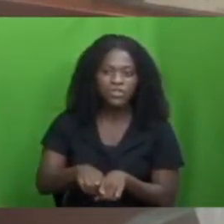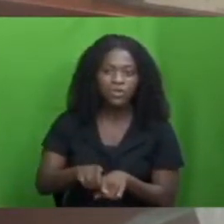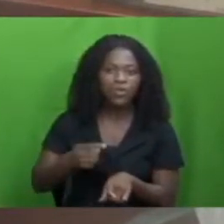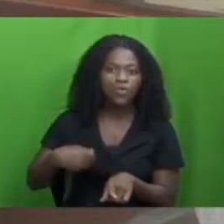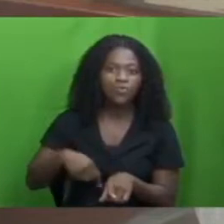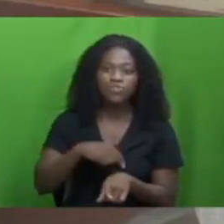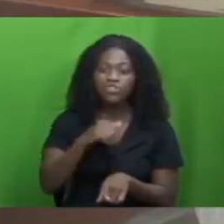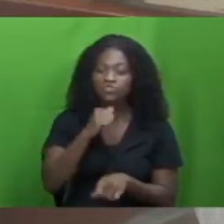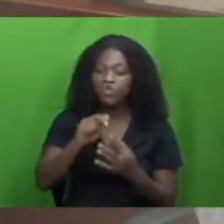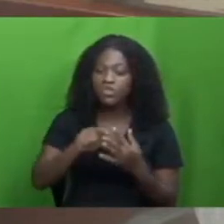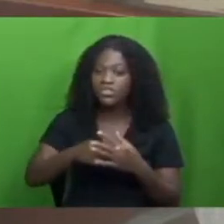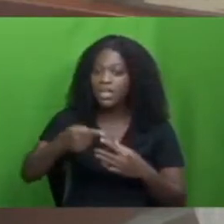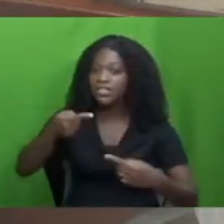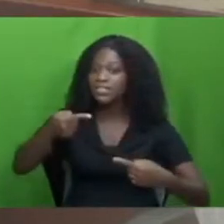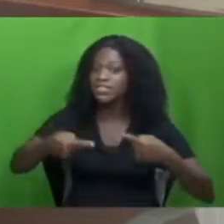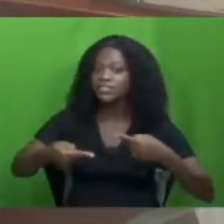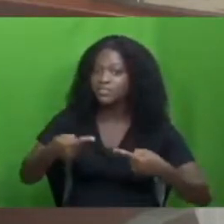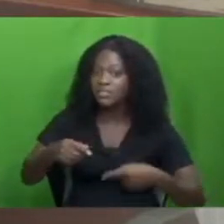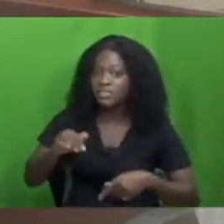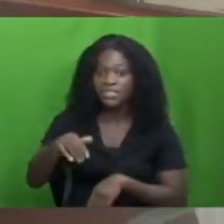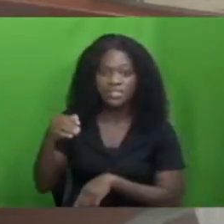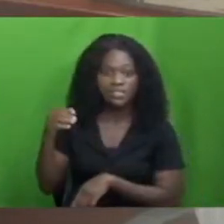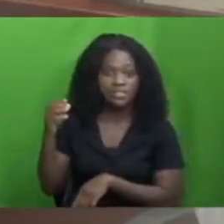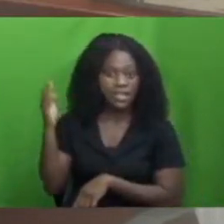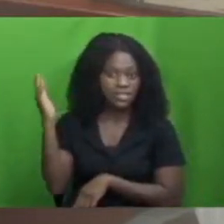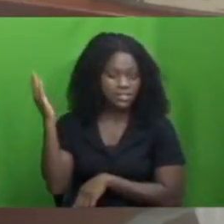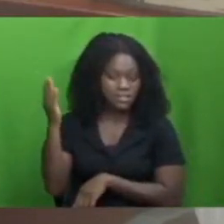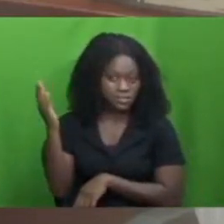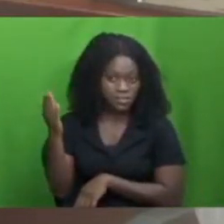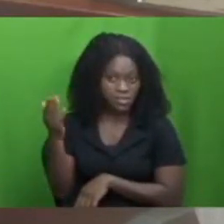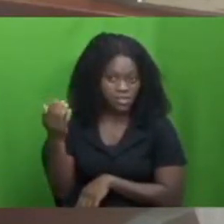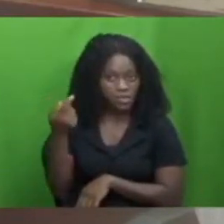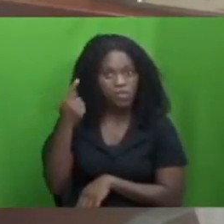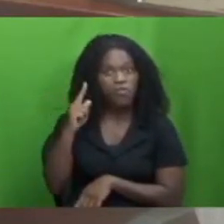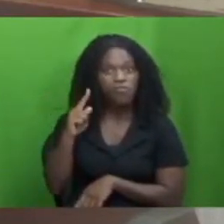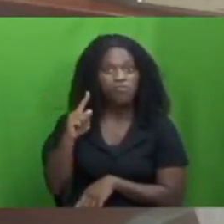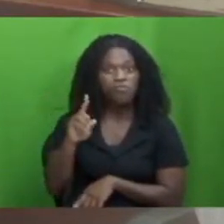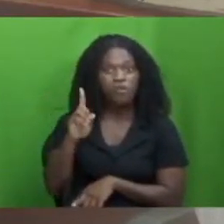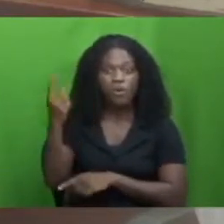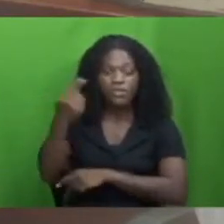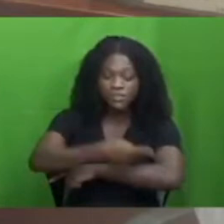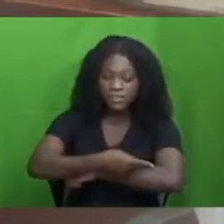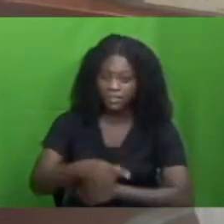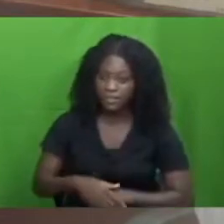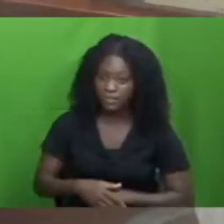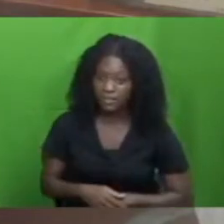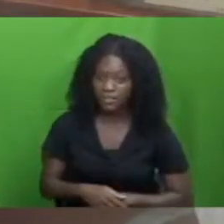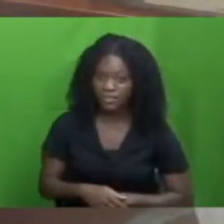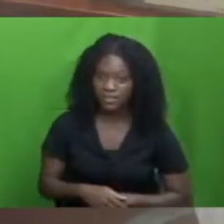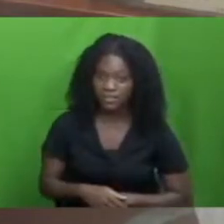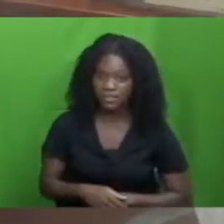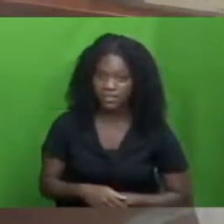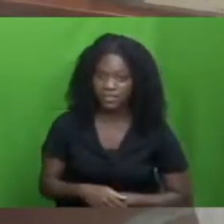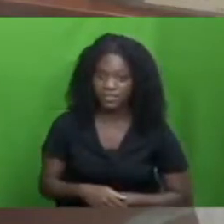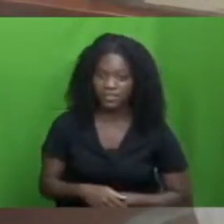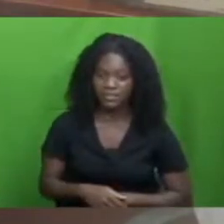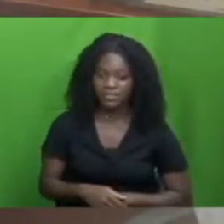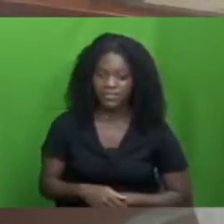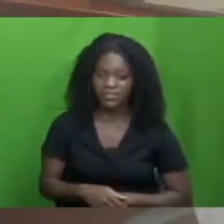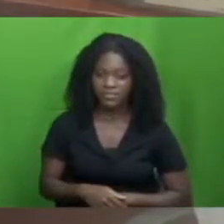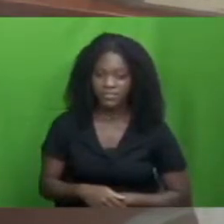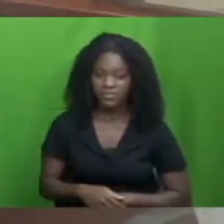house. He was part of the business committee that agreed that we will stand the debate down, even though it's a